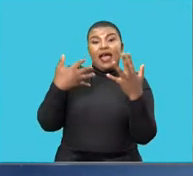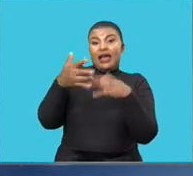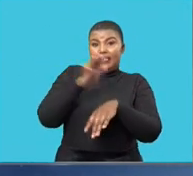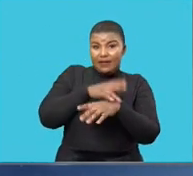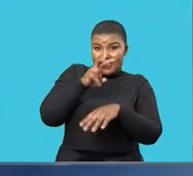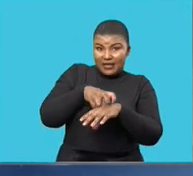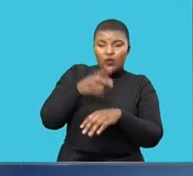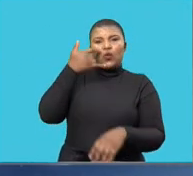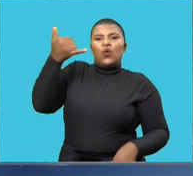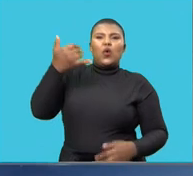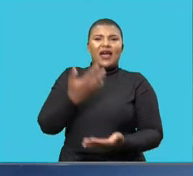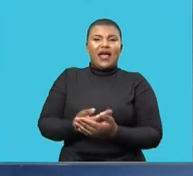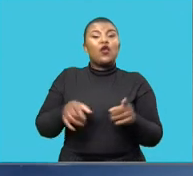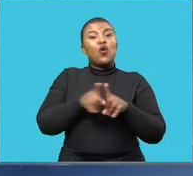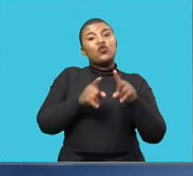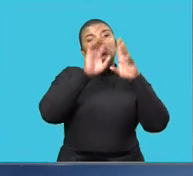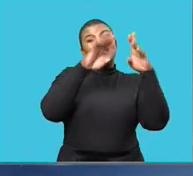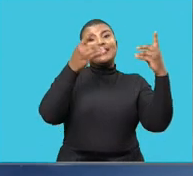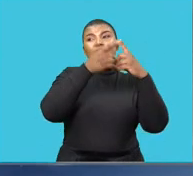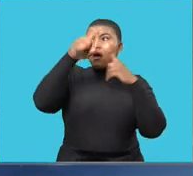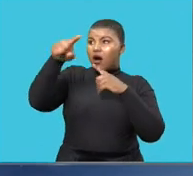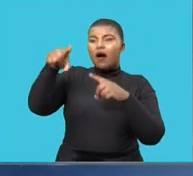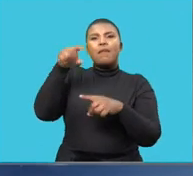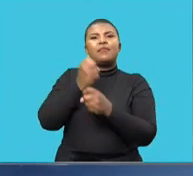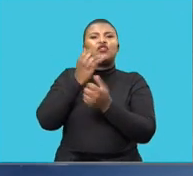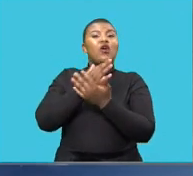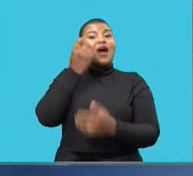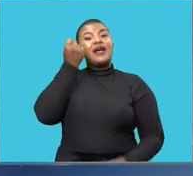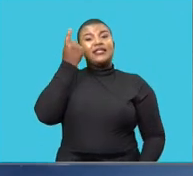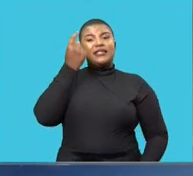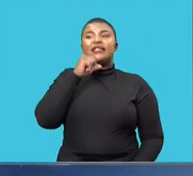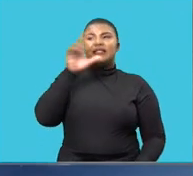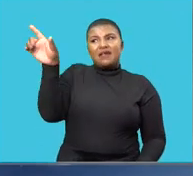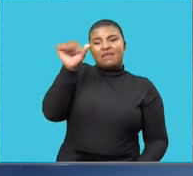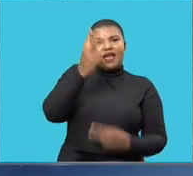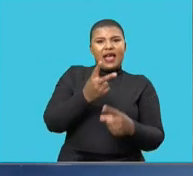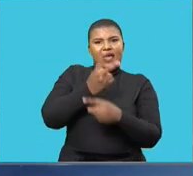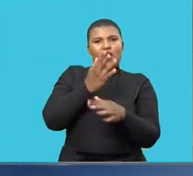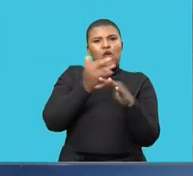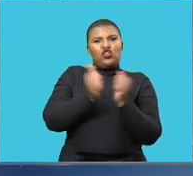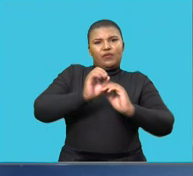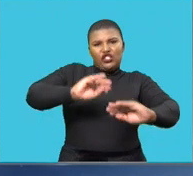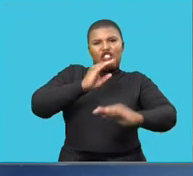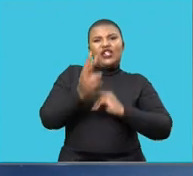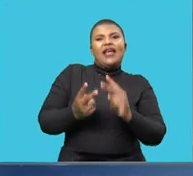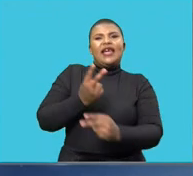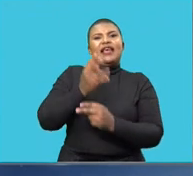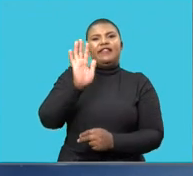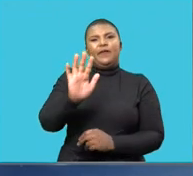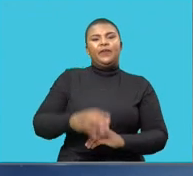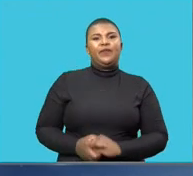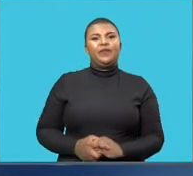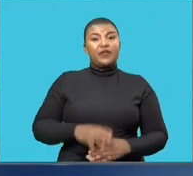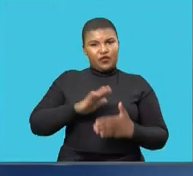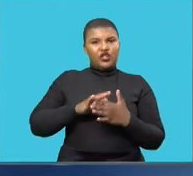they will call them. And also the departments understanding to say they will come back and workshop them. That is the